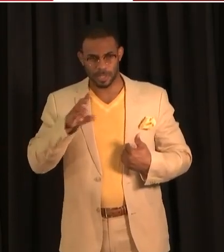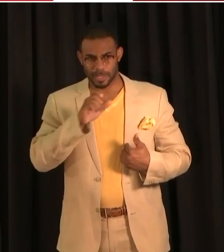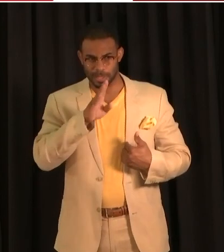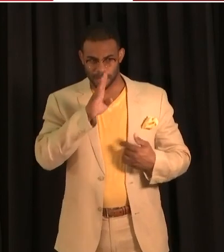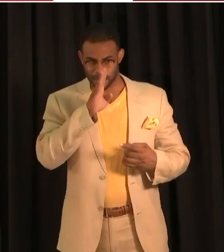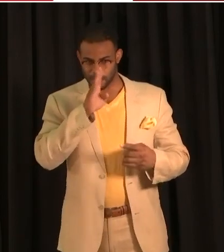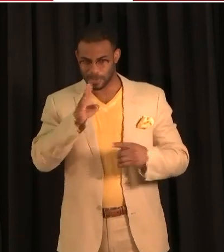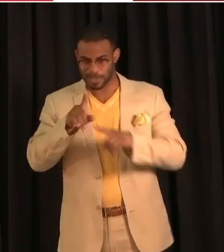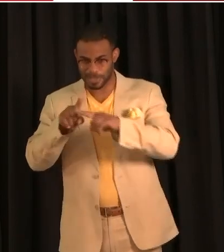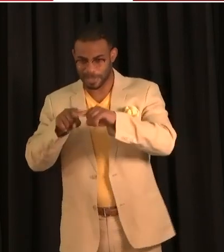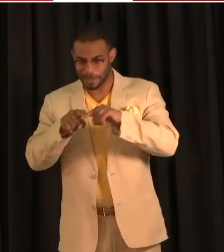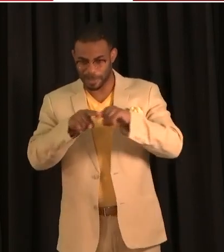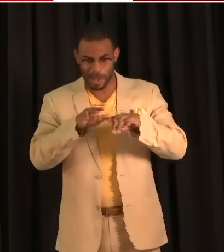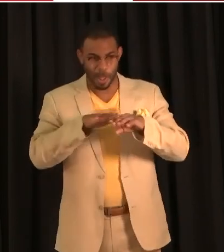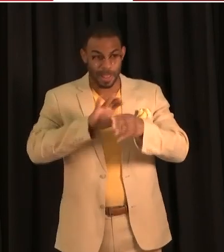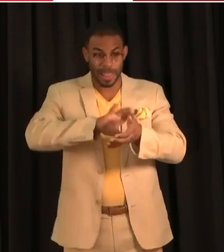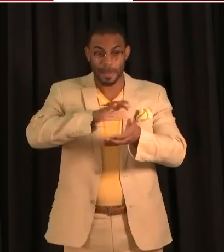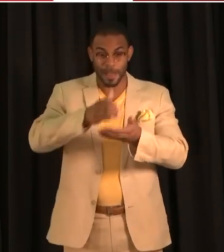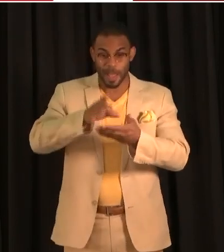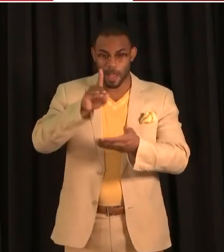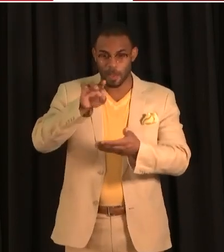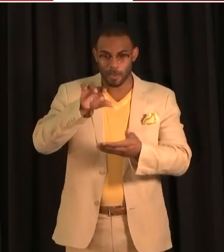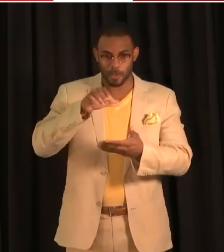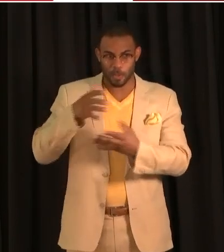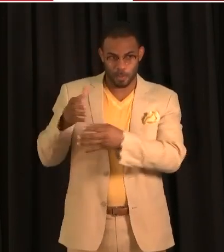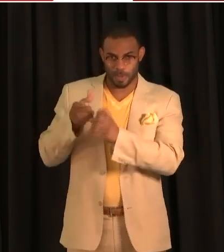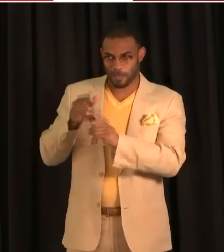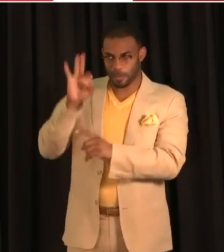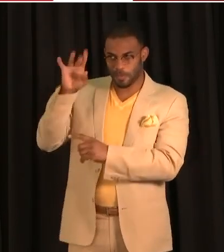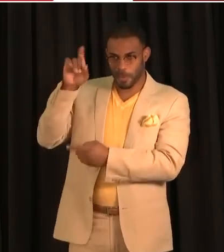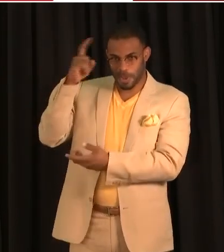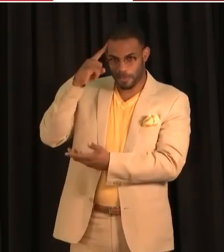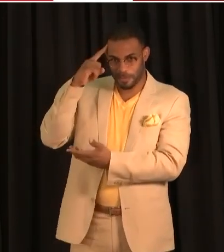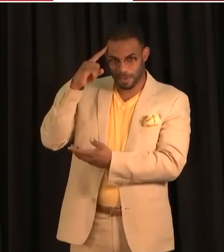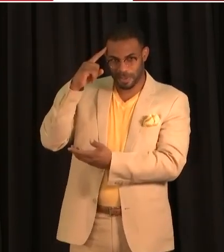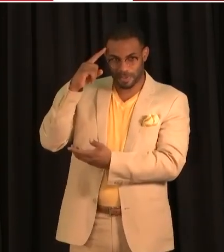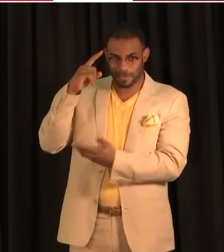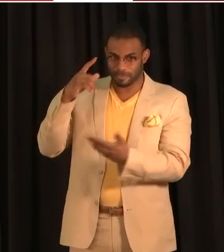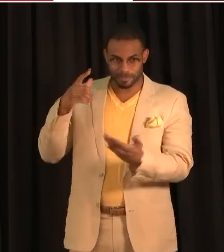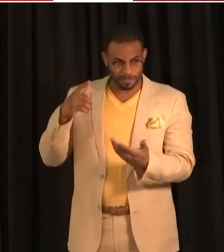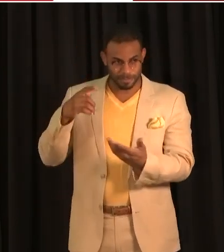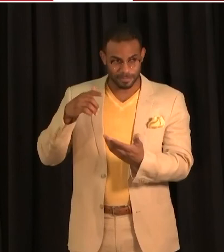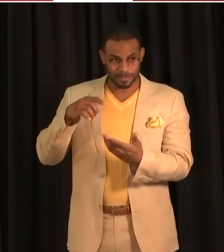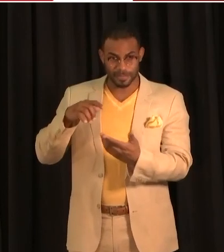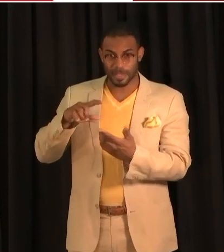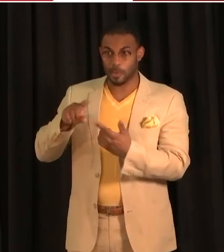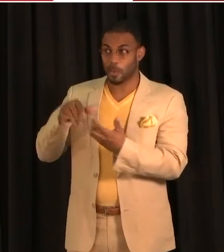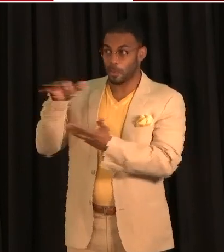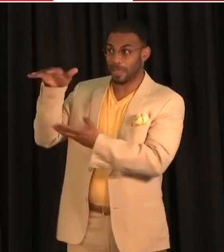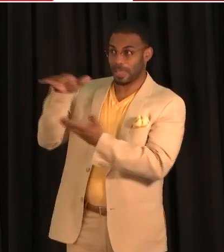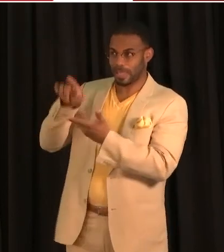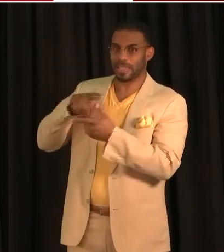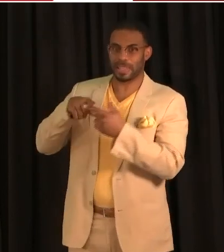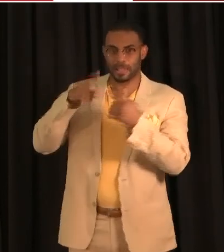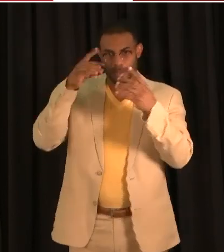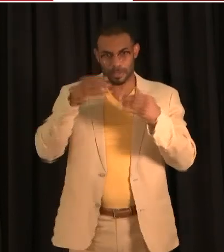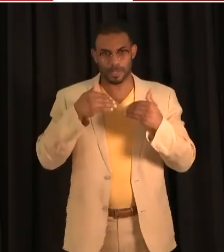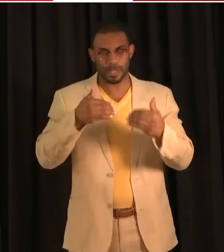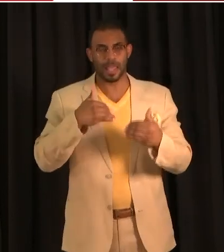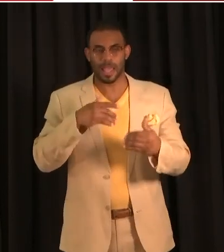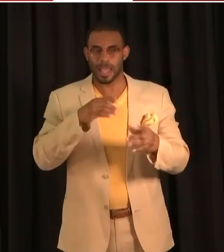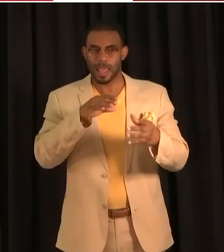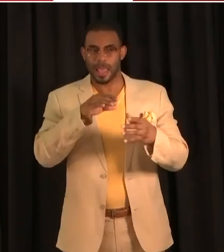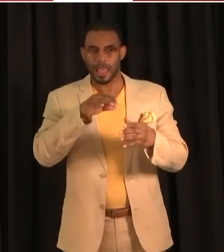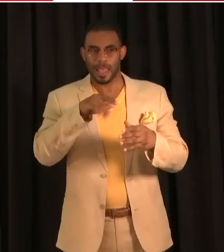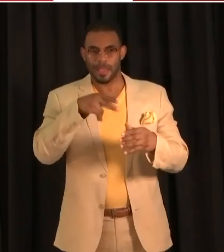be directly dependent on the amount of doses we receive from the federal government and the cadence of those doses. I do want to mention